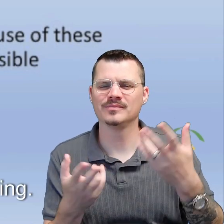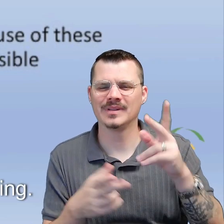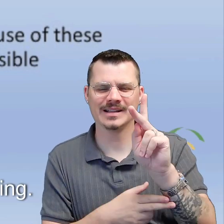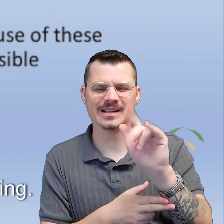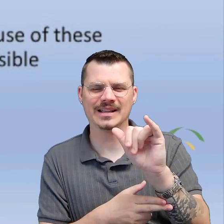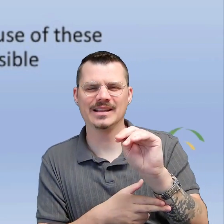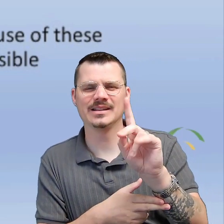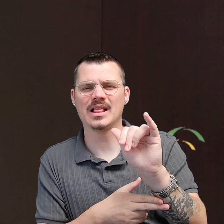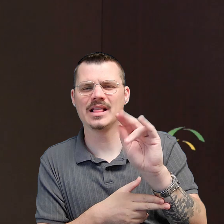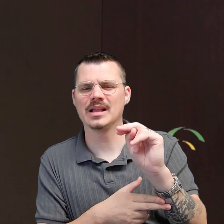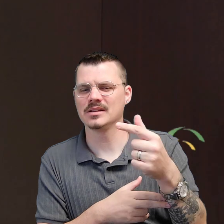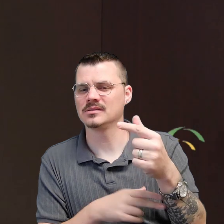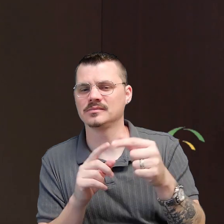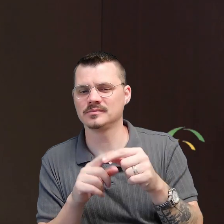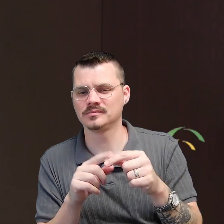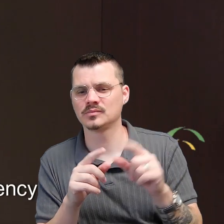called kindling,